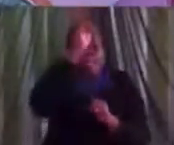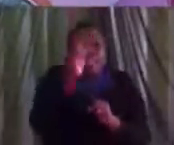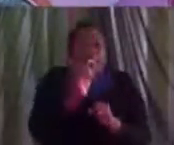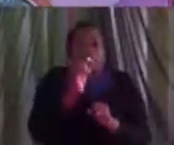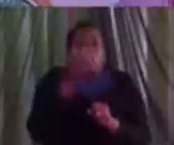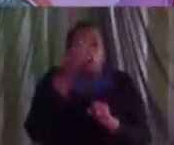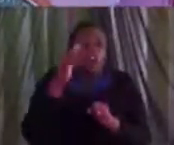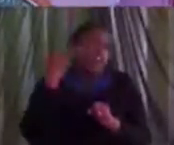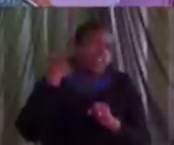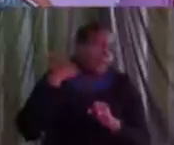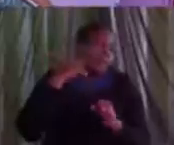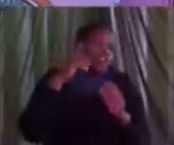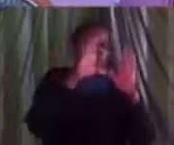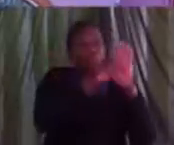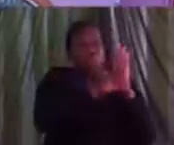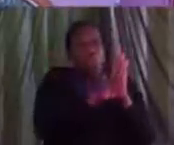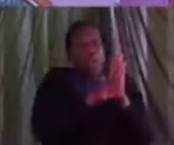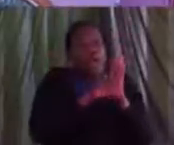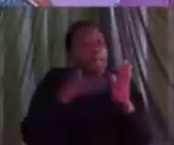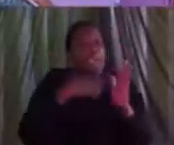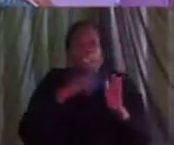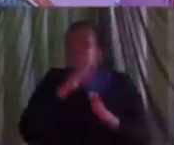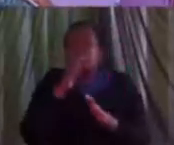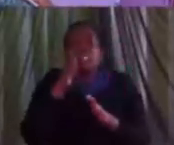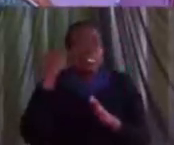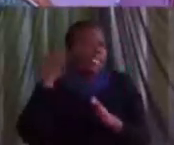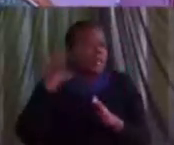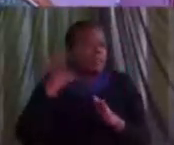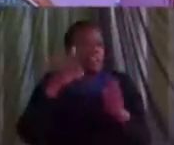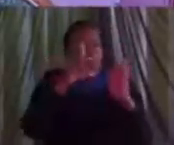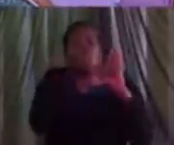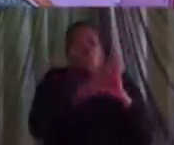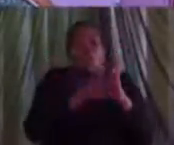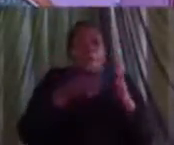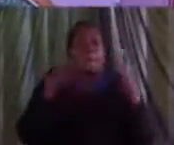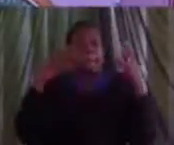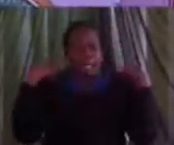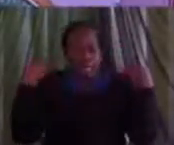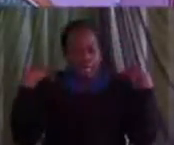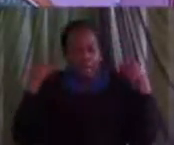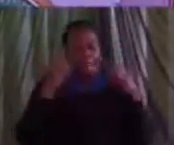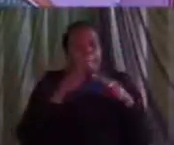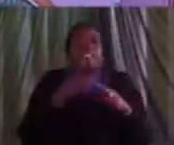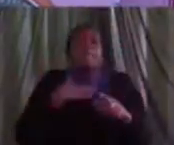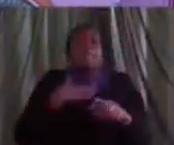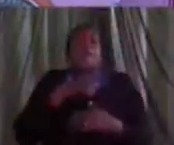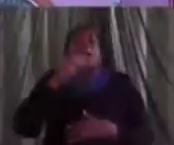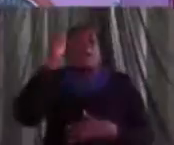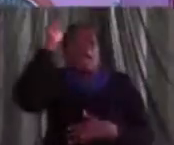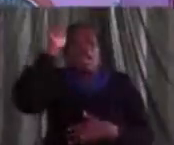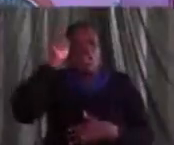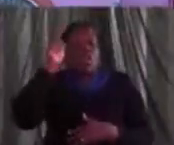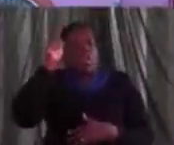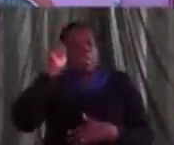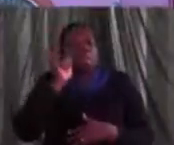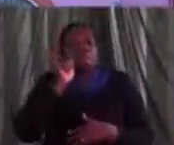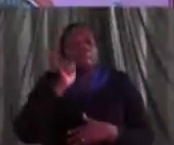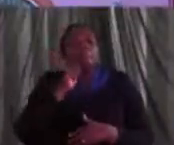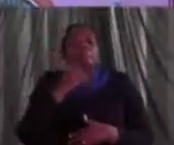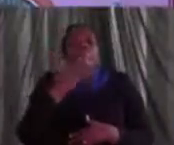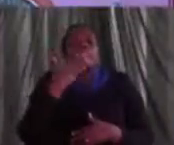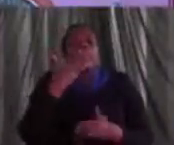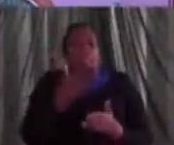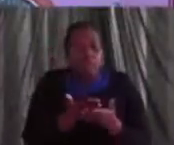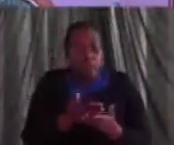of criminal law ever since. I'm not a criminal law practitioner, but I'm a lawyer. Thank you, Judge. Thank you, Judge. I've gotten your